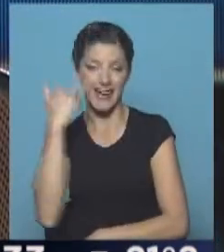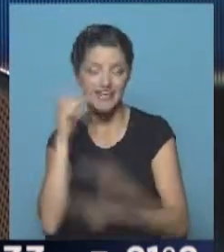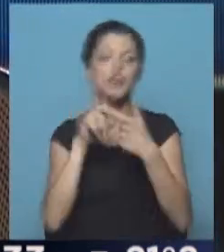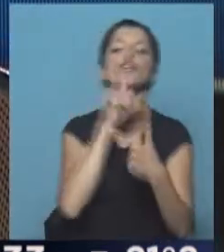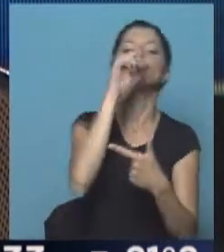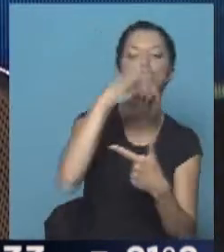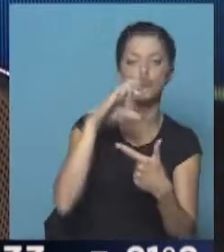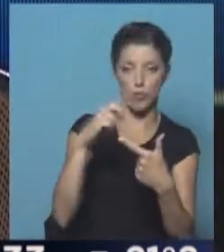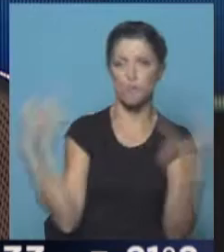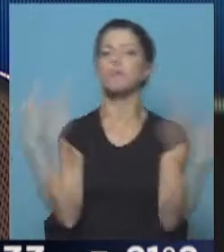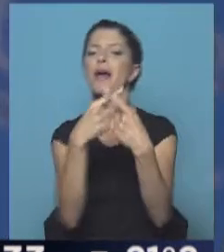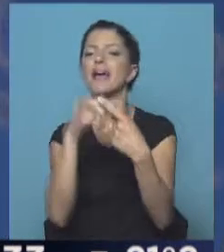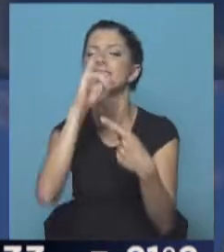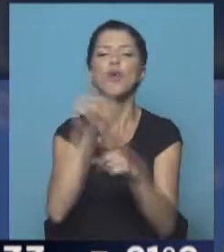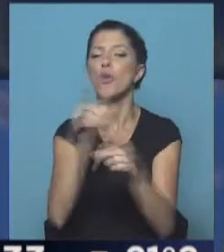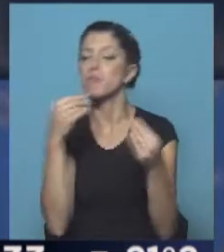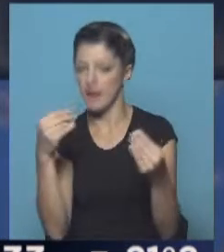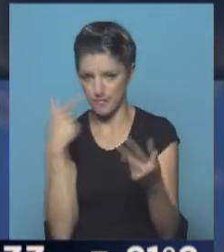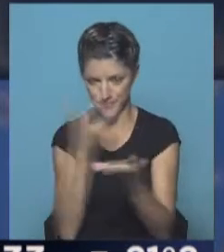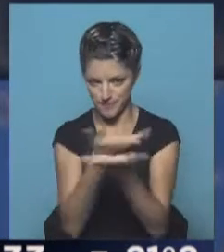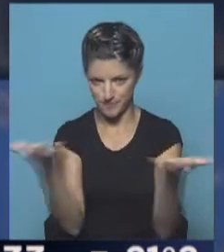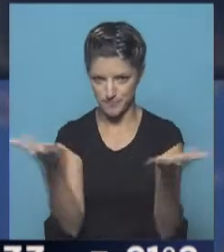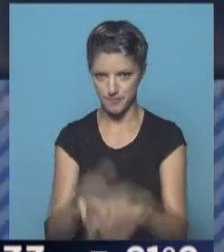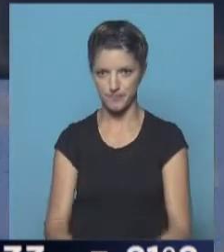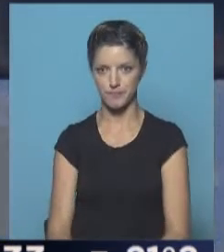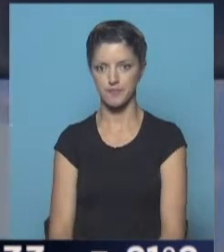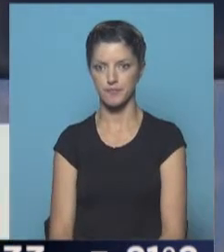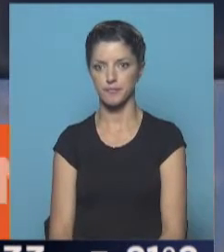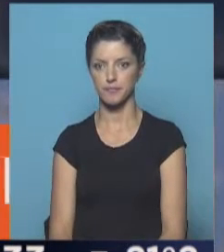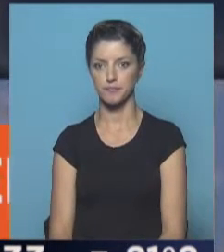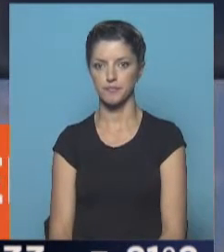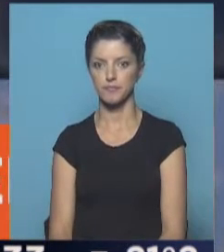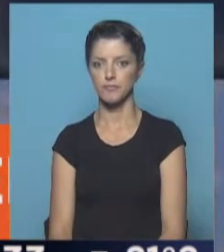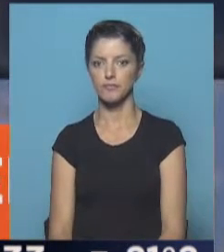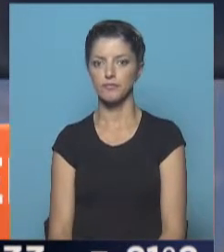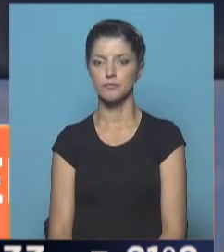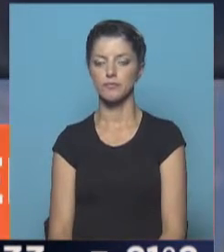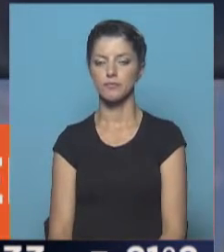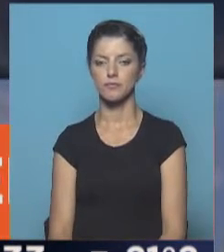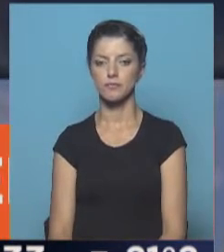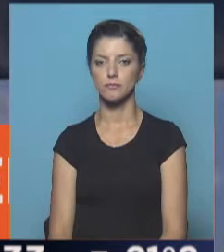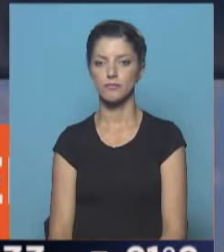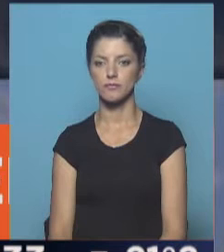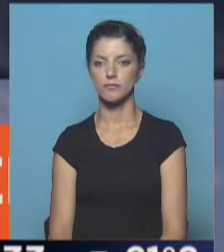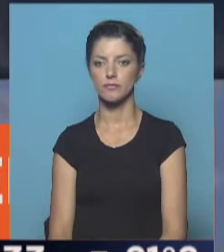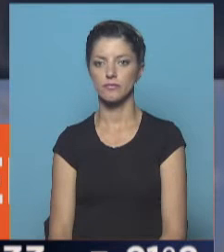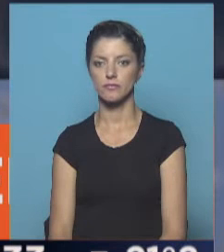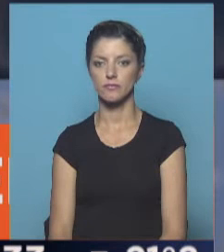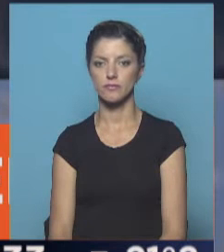dijeron y qué no se dijeron? The Russian government has engaged in espionage